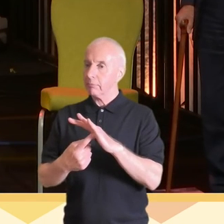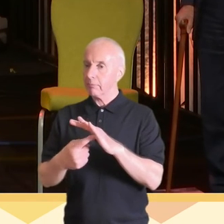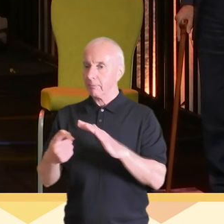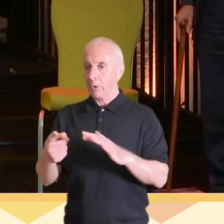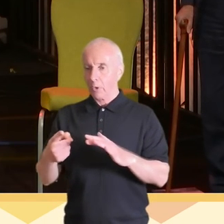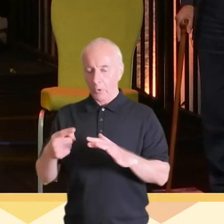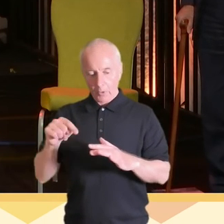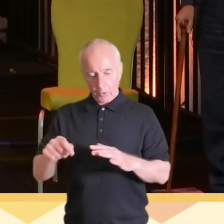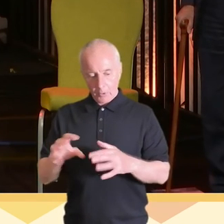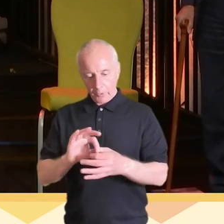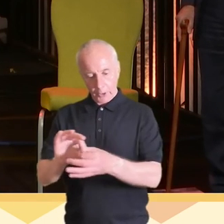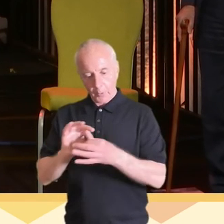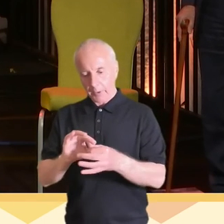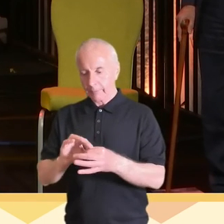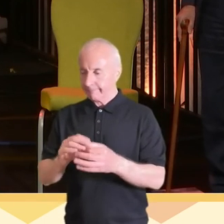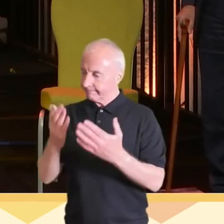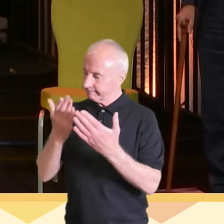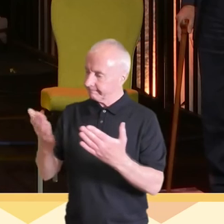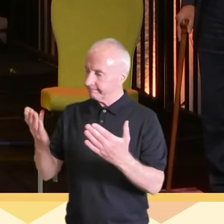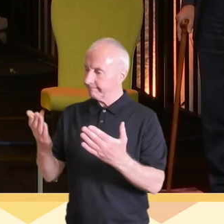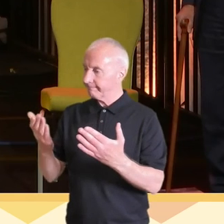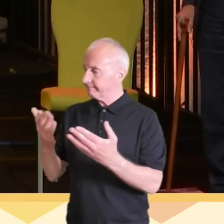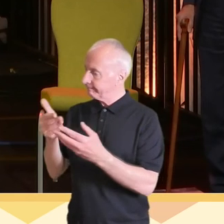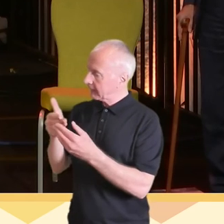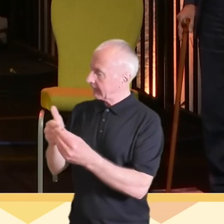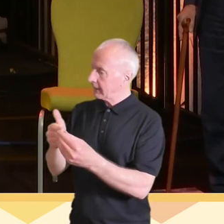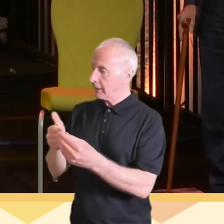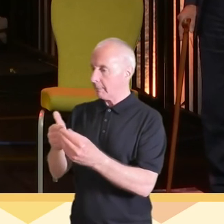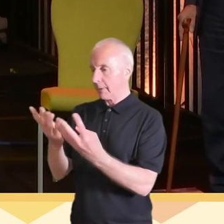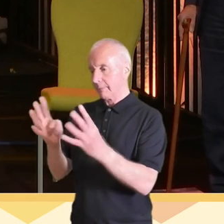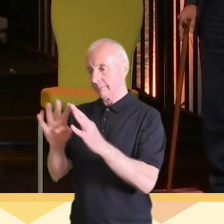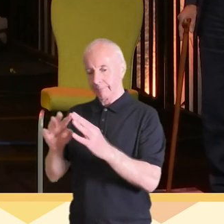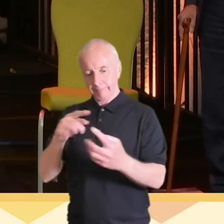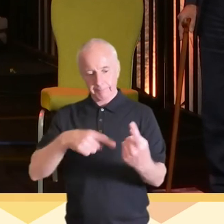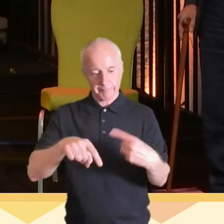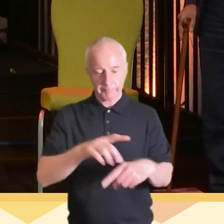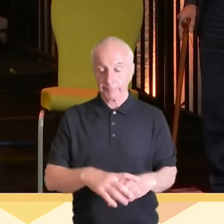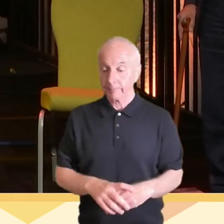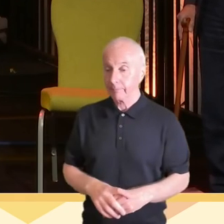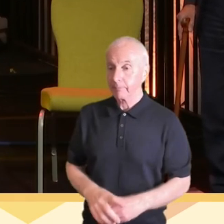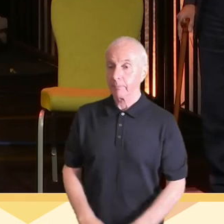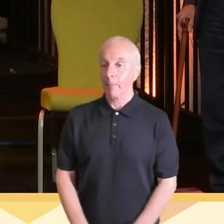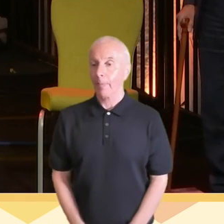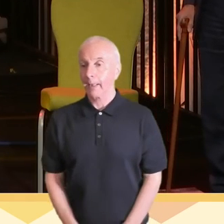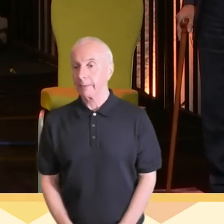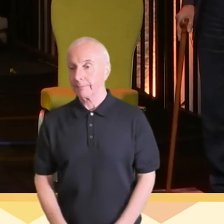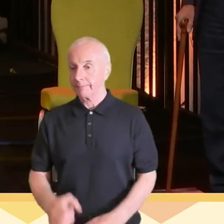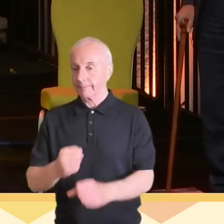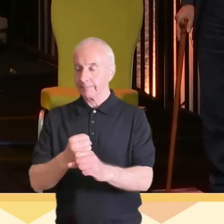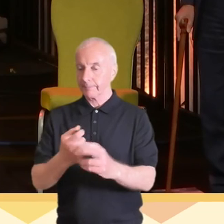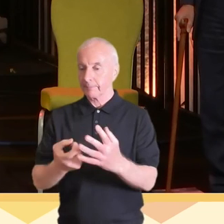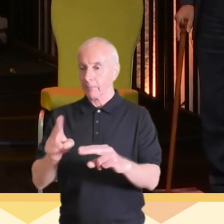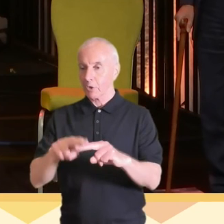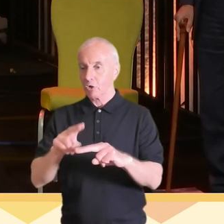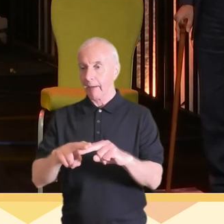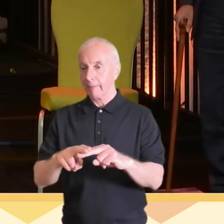and honouring the leadership that is exercised amongst us. Our president serves for 1 year as president